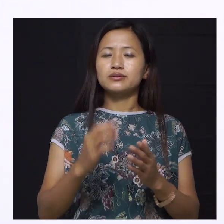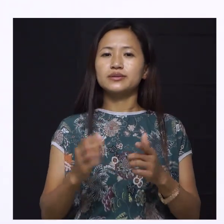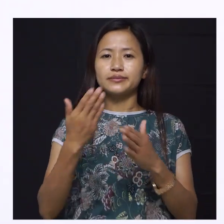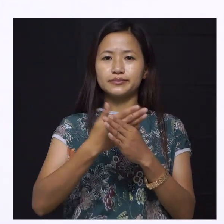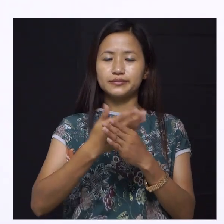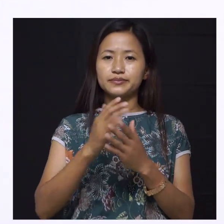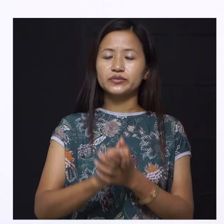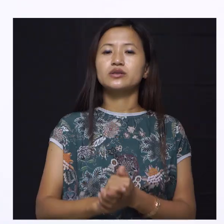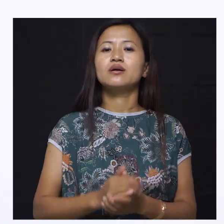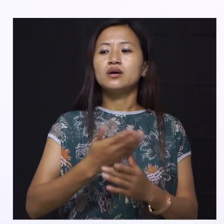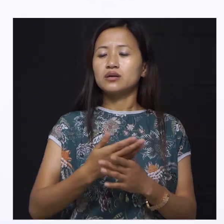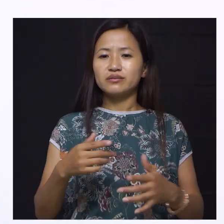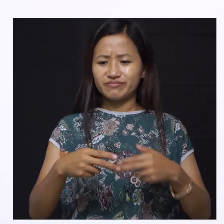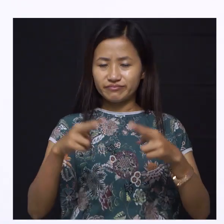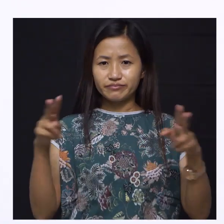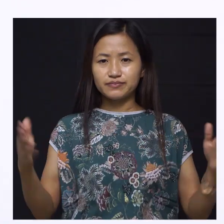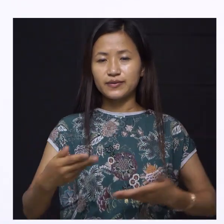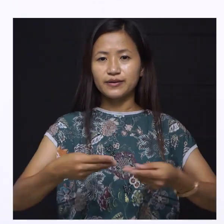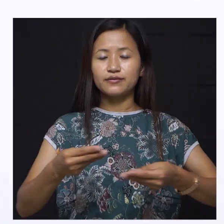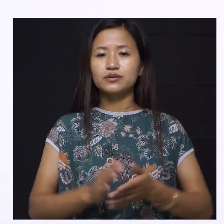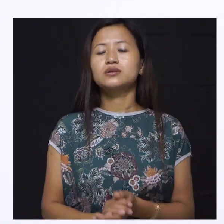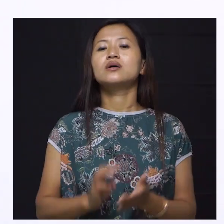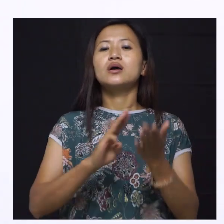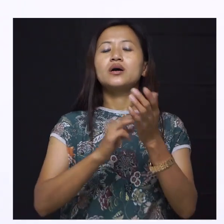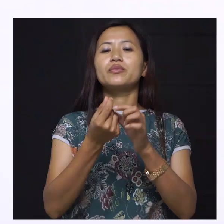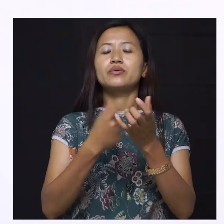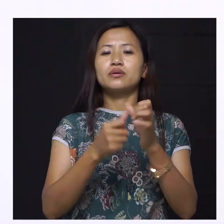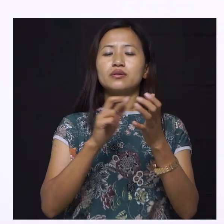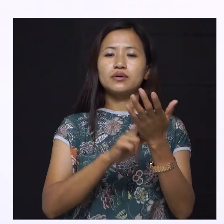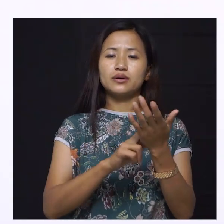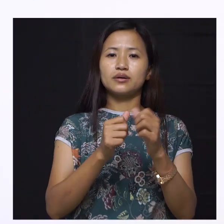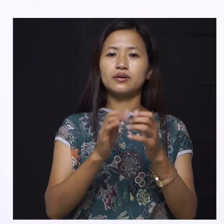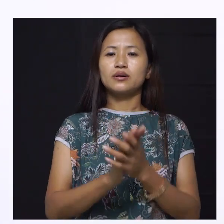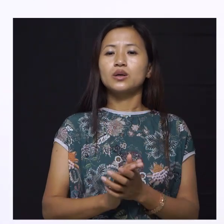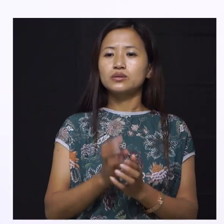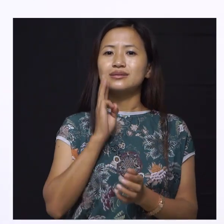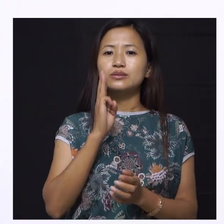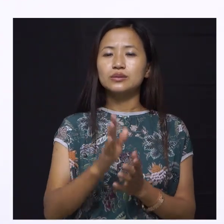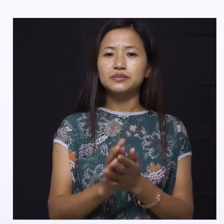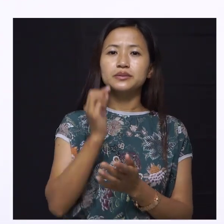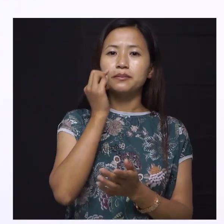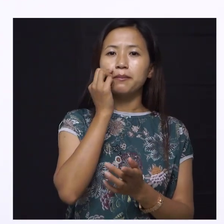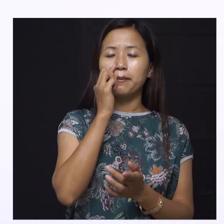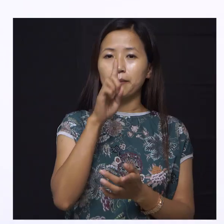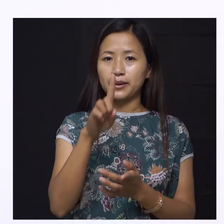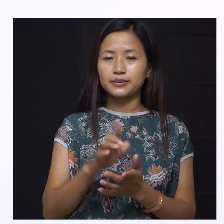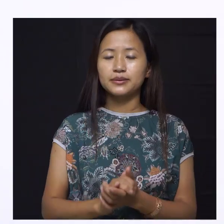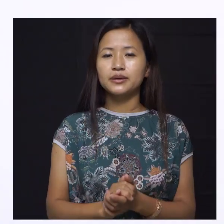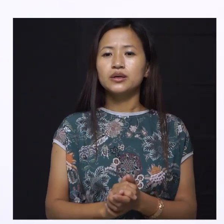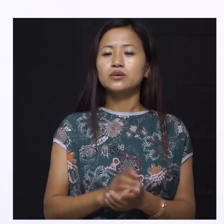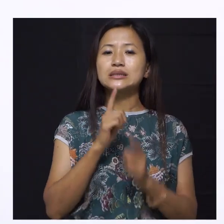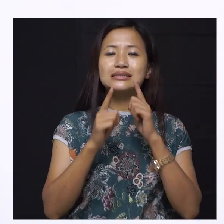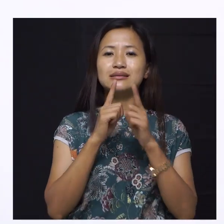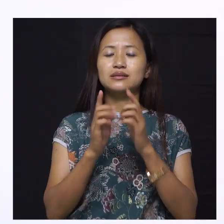bit. The characters here would be Moria, and Moria here will be the mother, okay? We are going to discuss about a family.